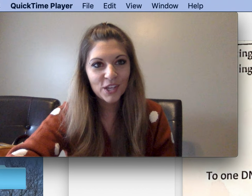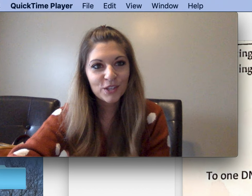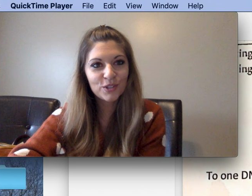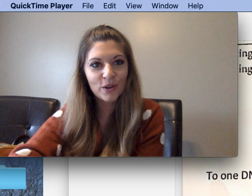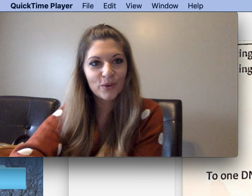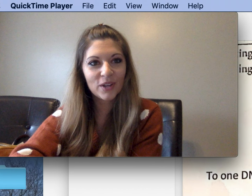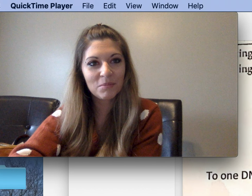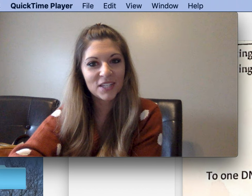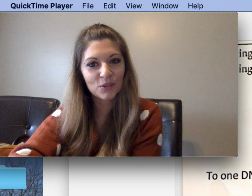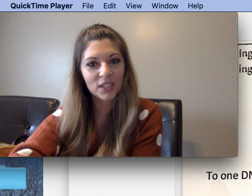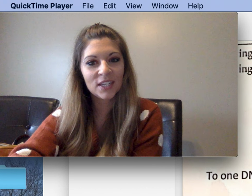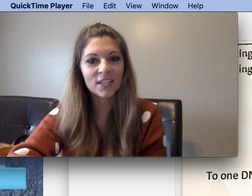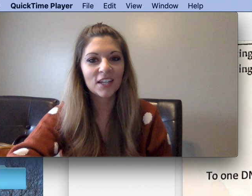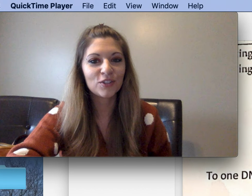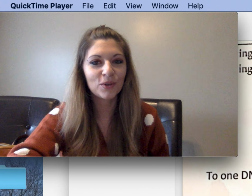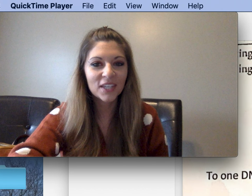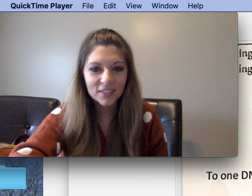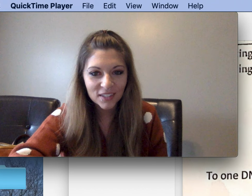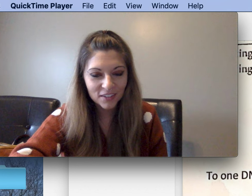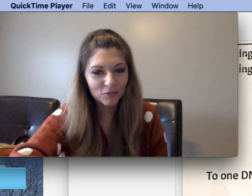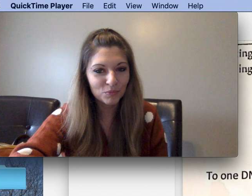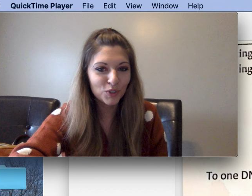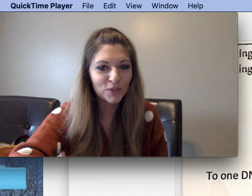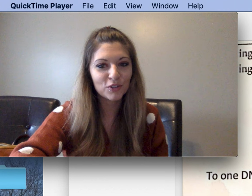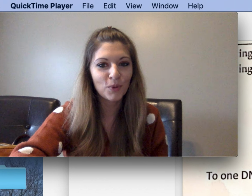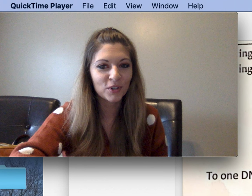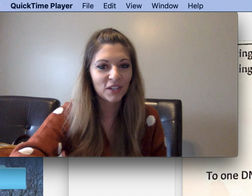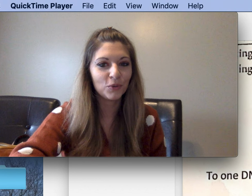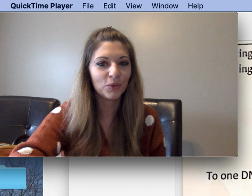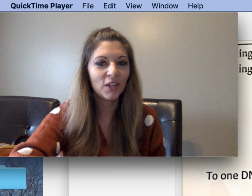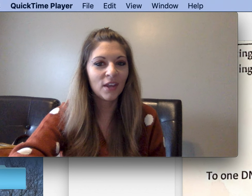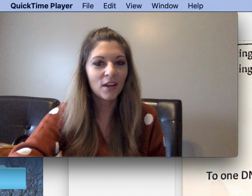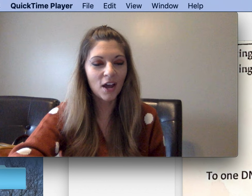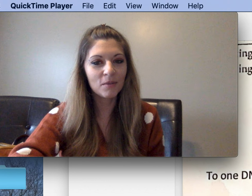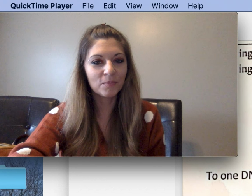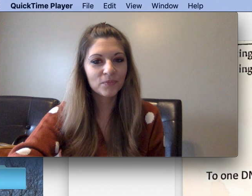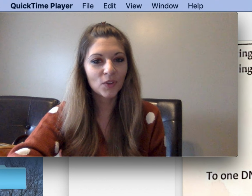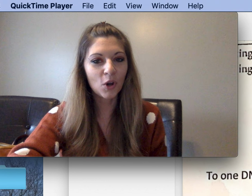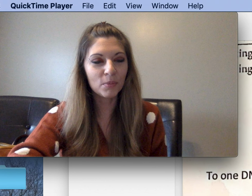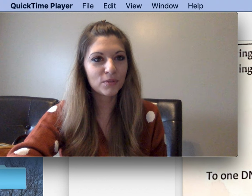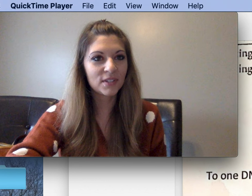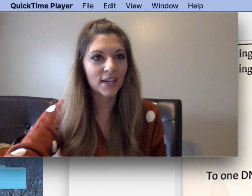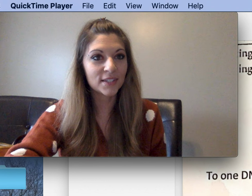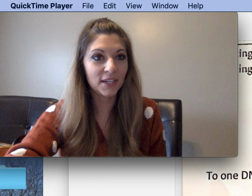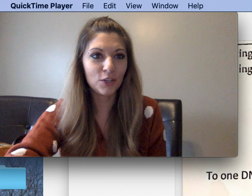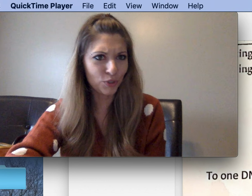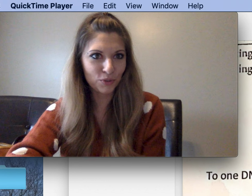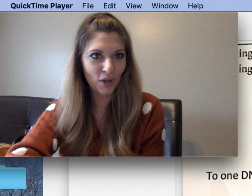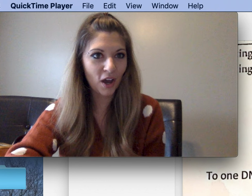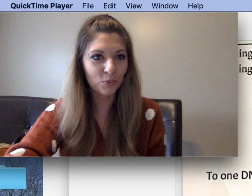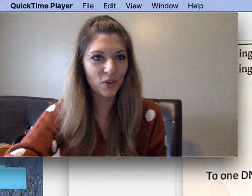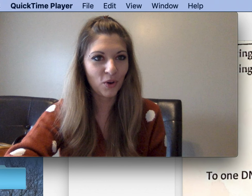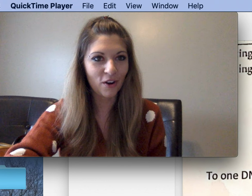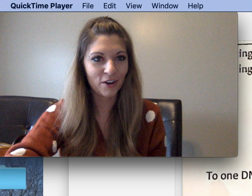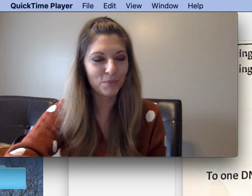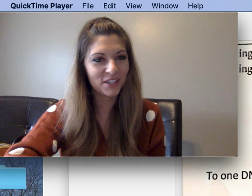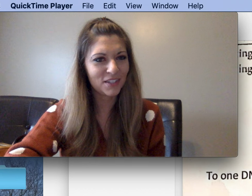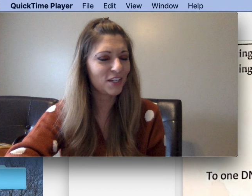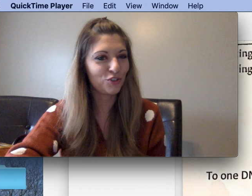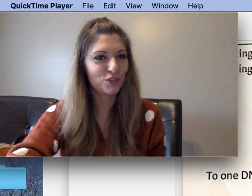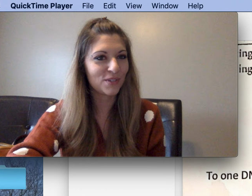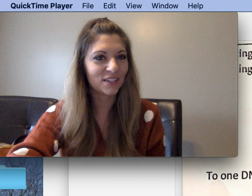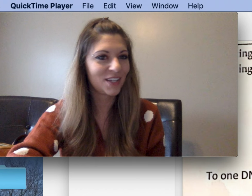governed. So it makes it really neat. And so he's using his motorcycle almost as like he would use a Hot Wheel car,